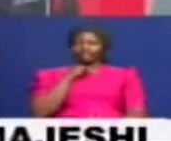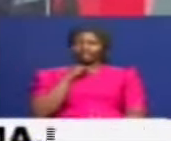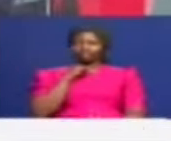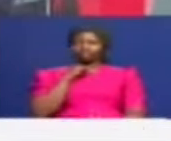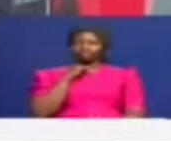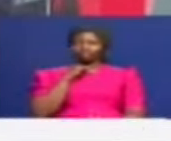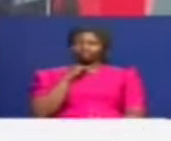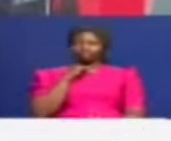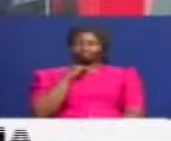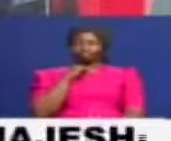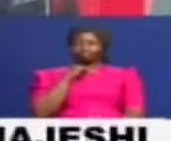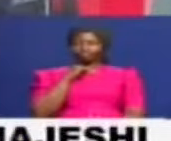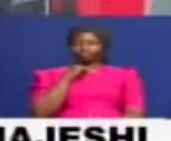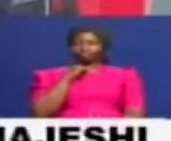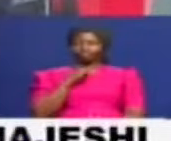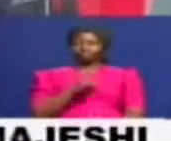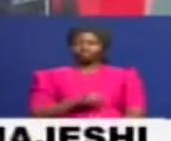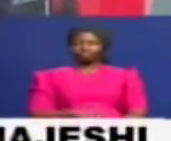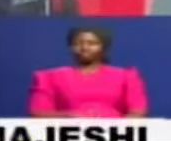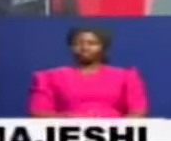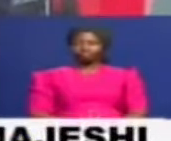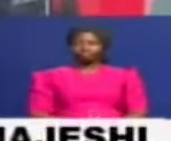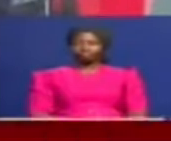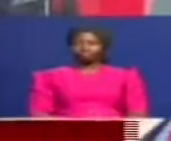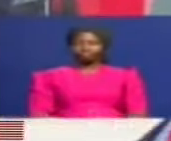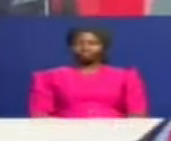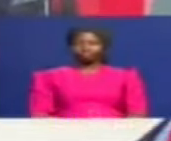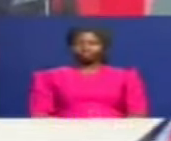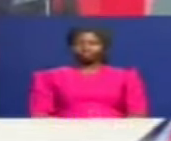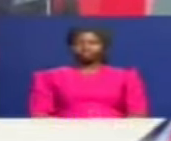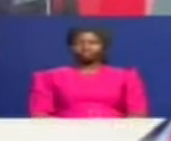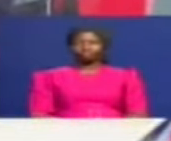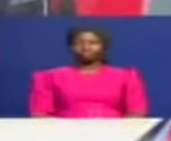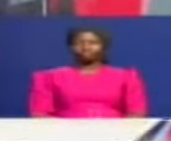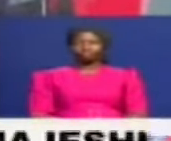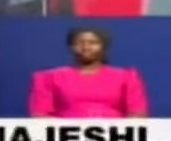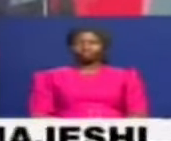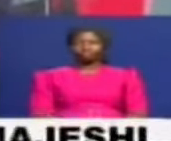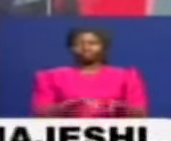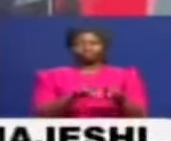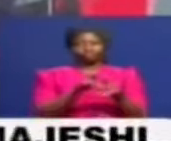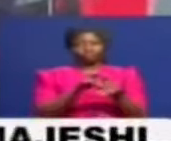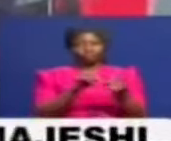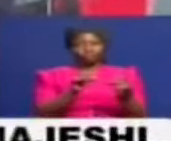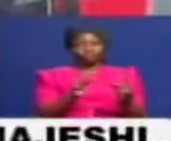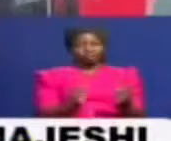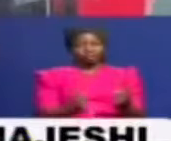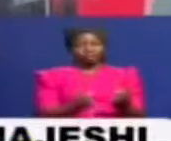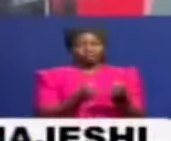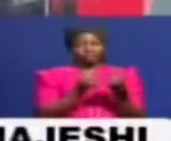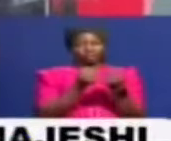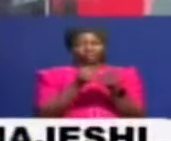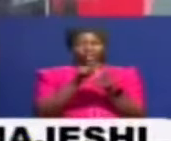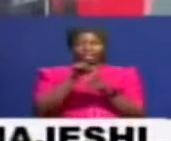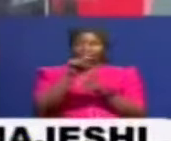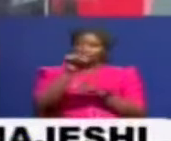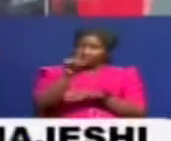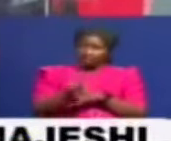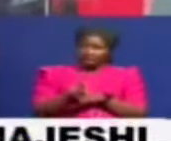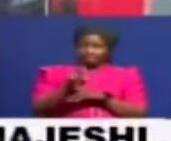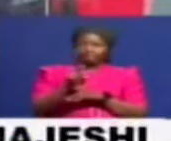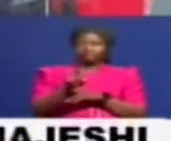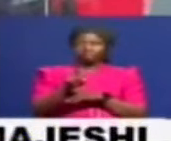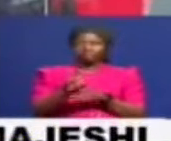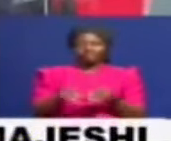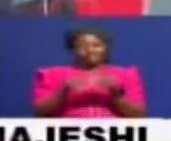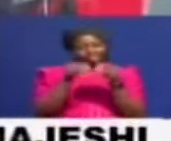1 p.m. The president has already arrived at the venue. The president is a man